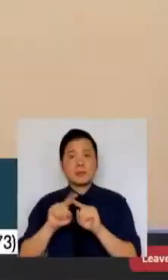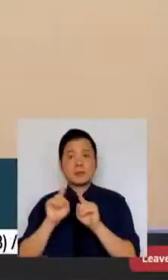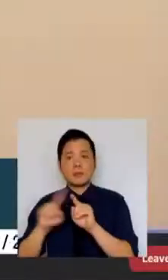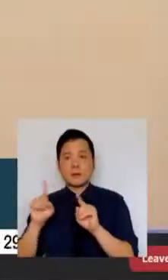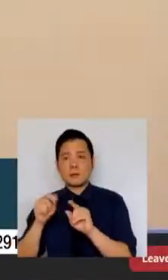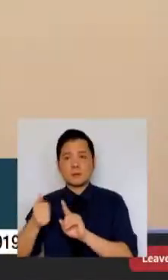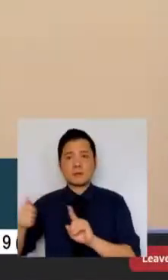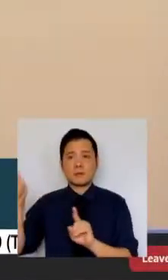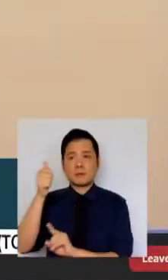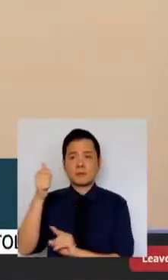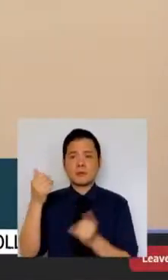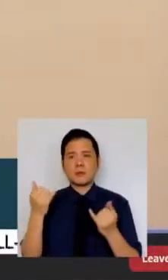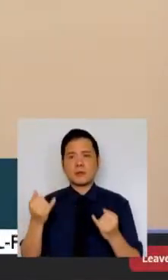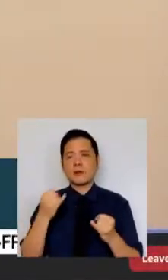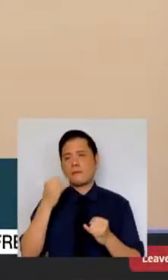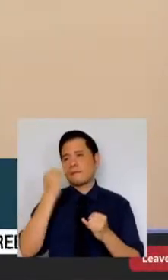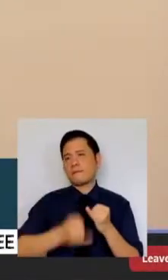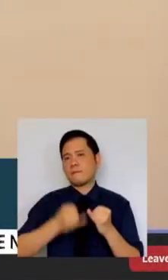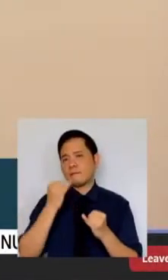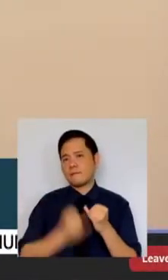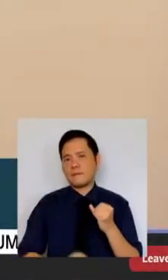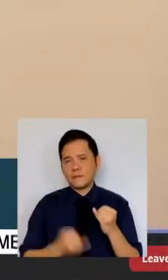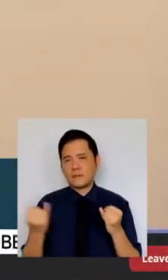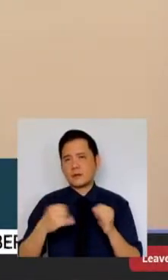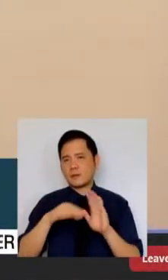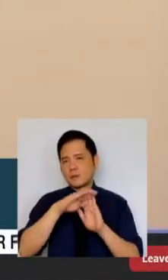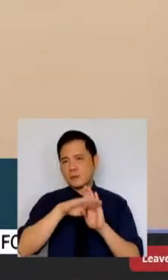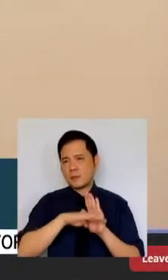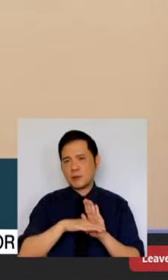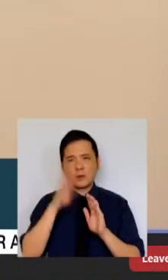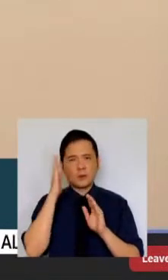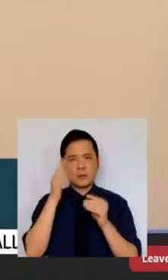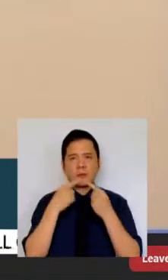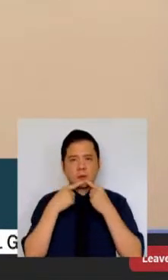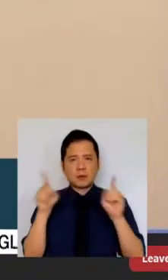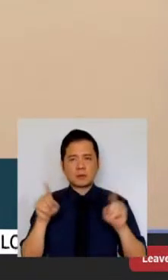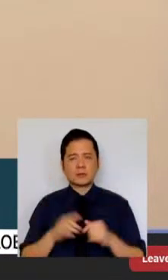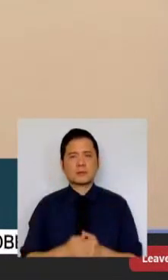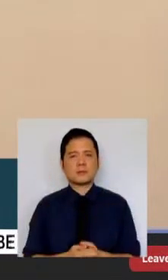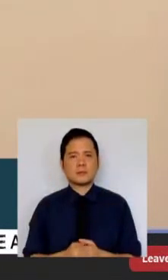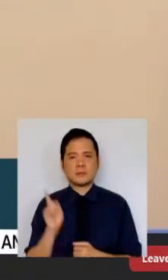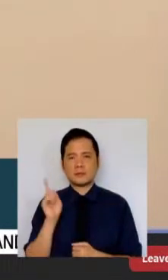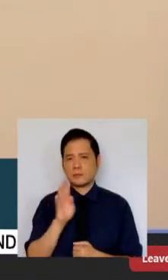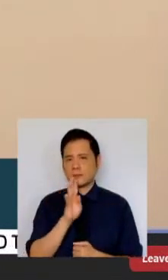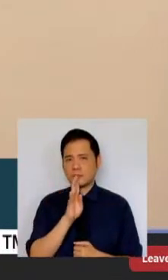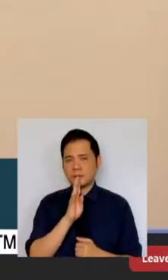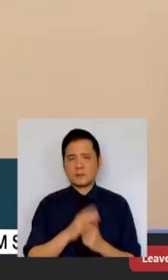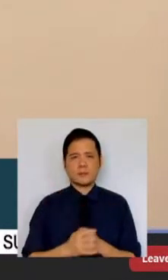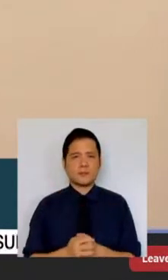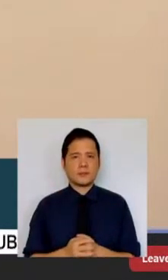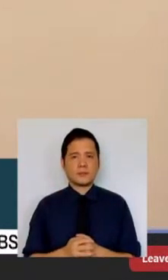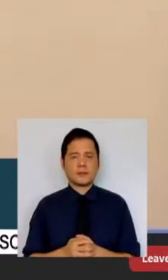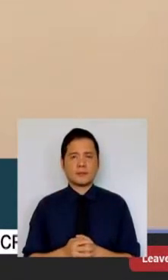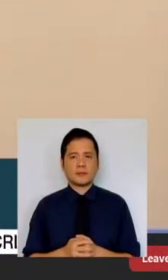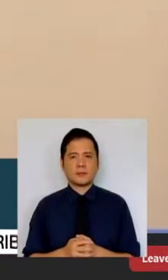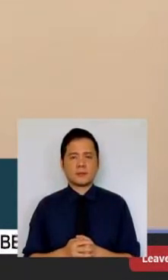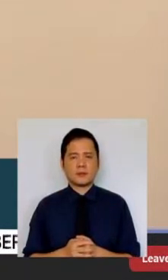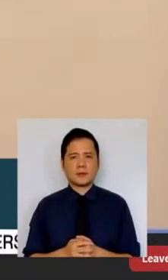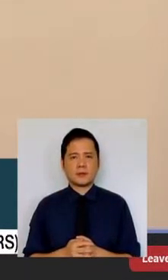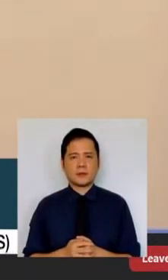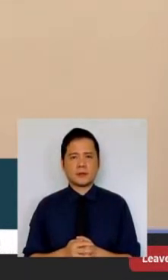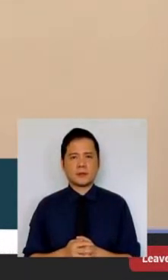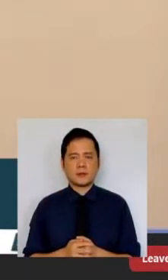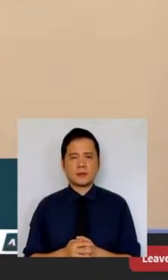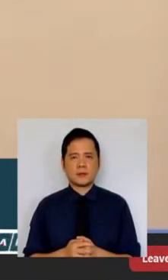There is an urgent need for the Metro Manila local governments to enact the respective on the enhanced